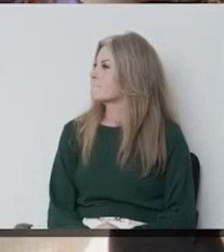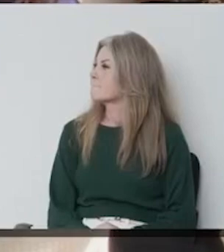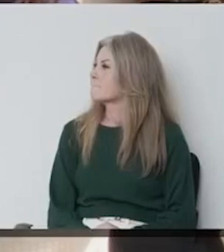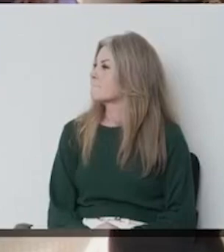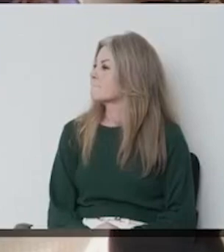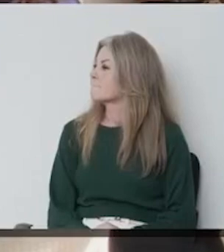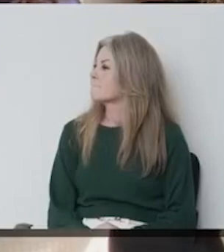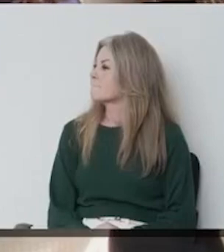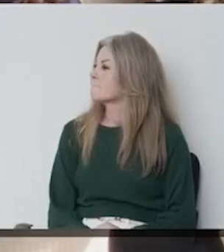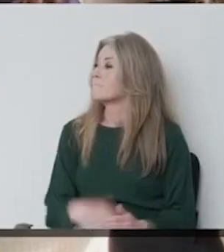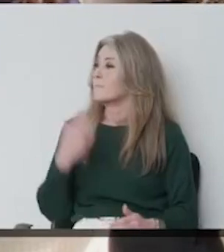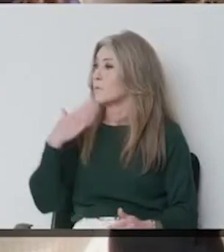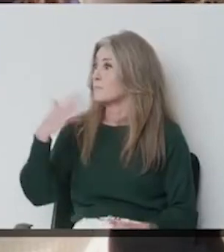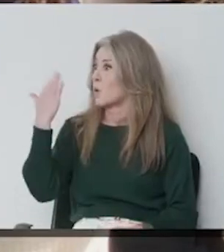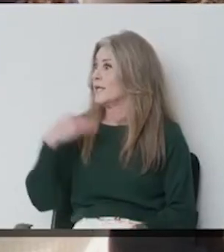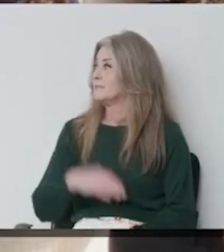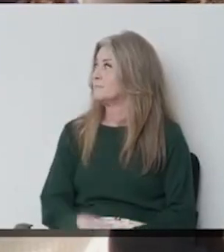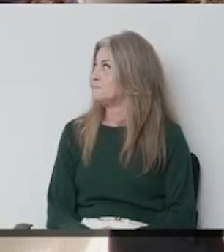Morning, everyone.